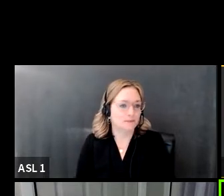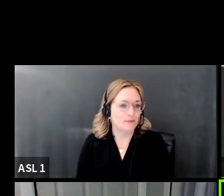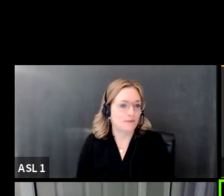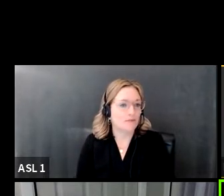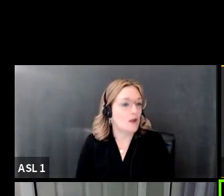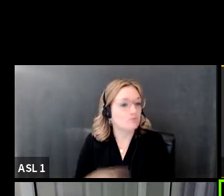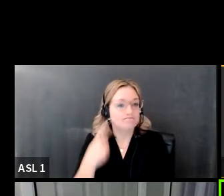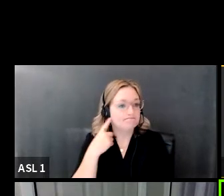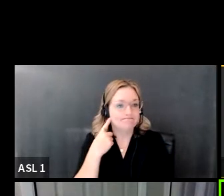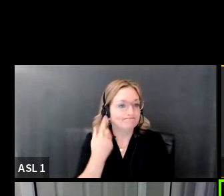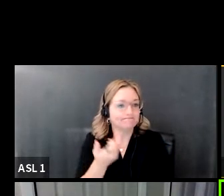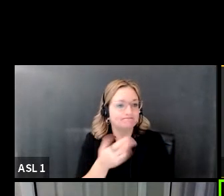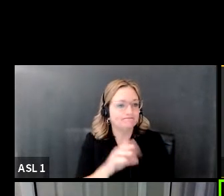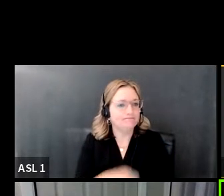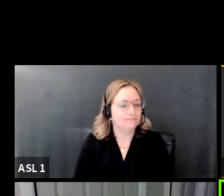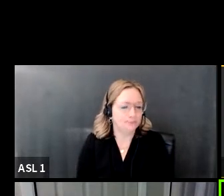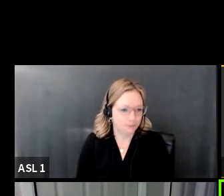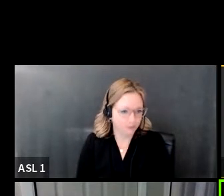you're on mute